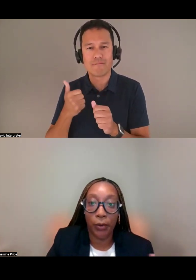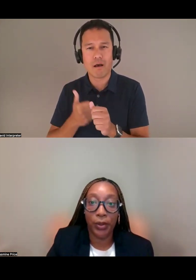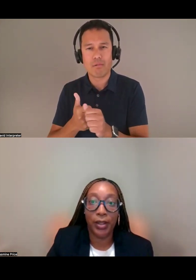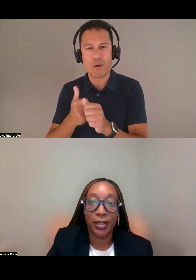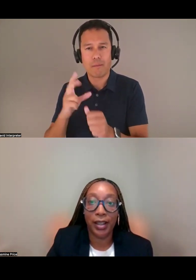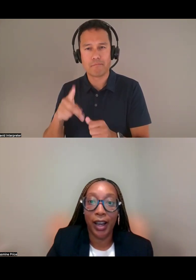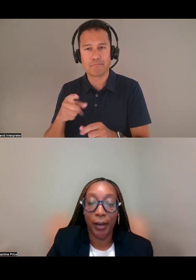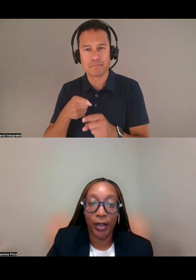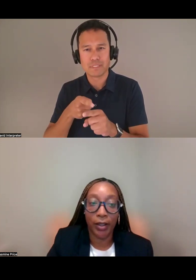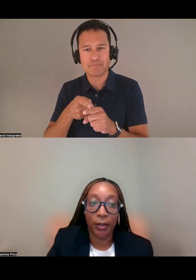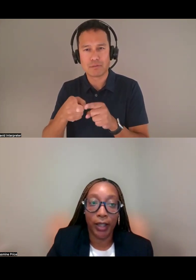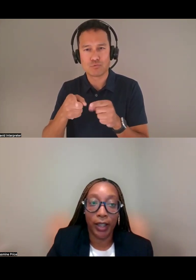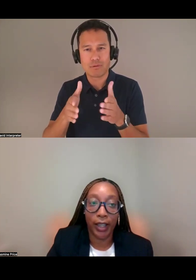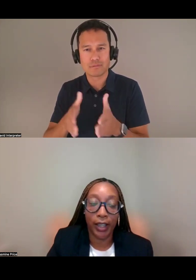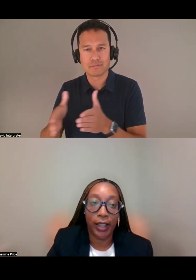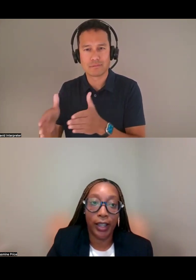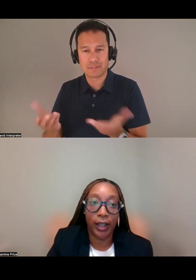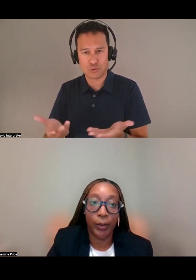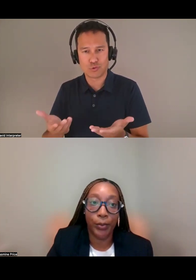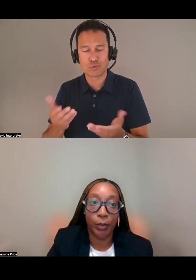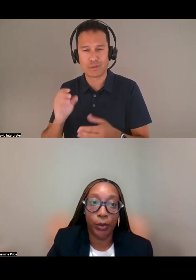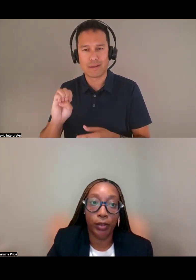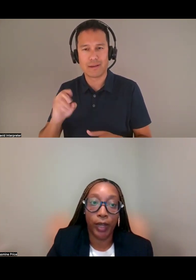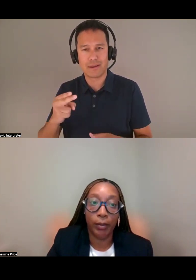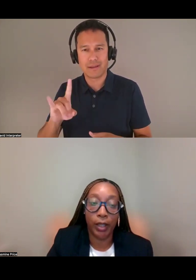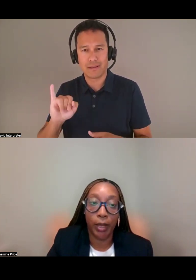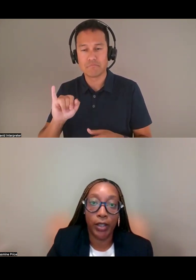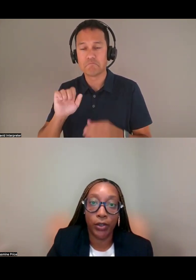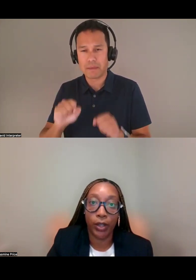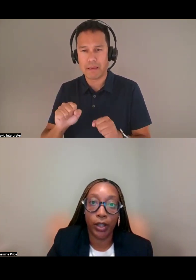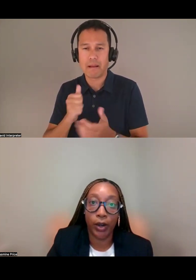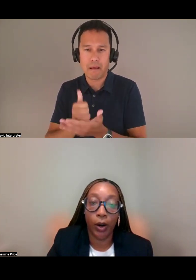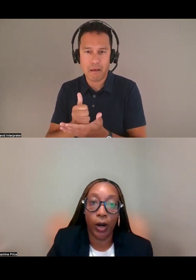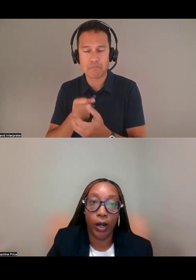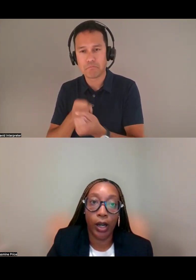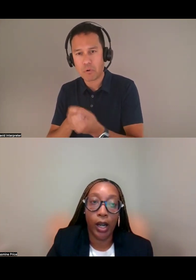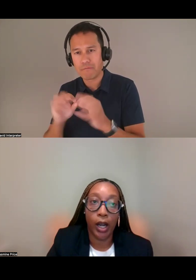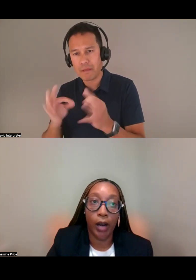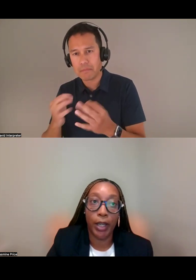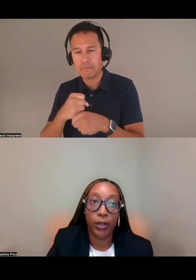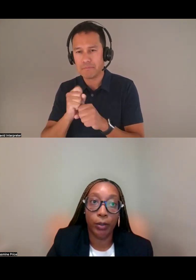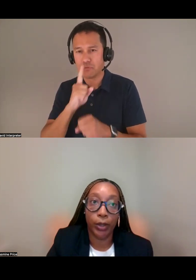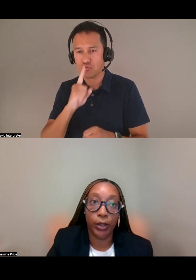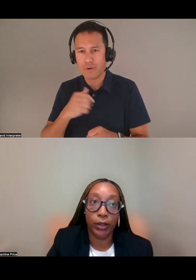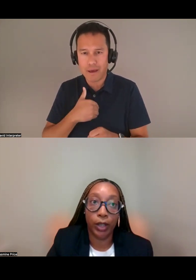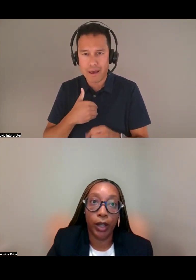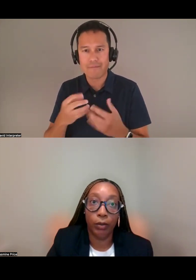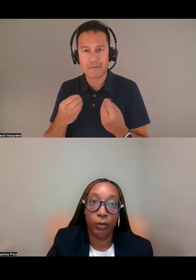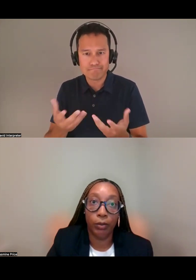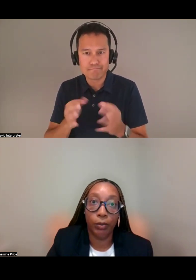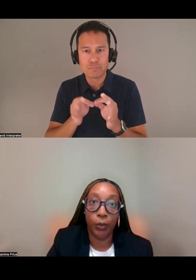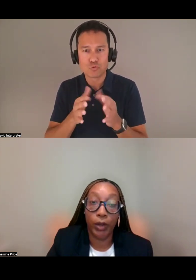specialists that work with us here at the Maryland EHDI, that they can help support the family and making sure that there are